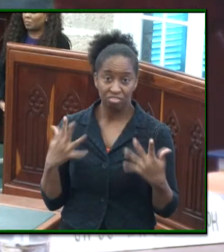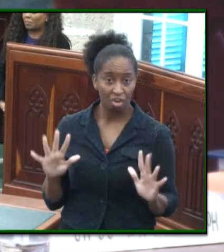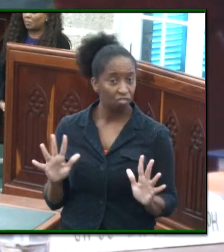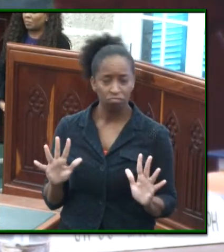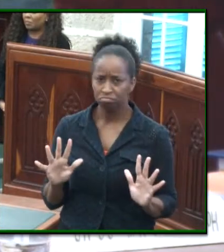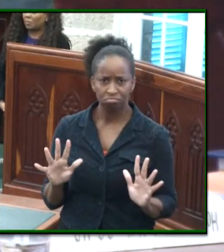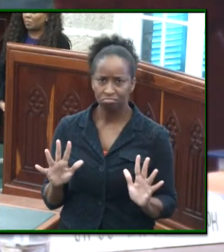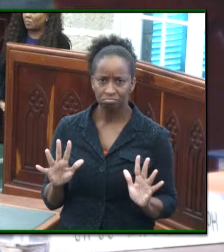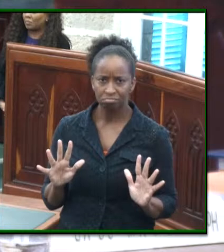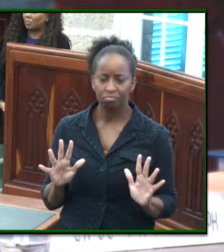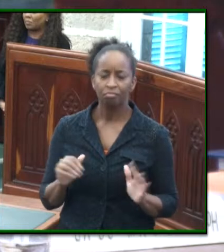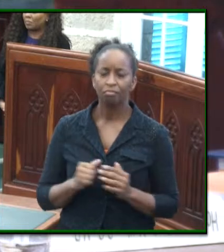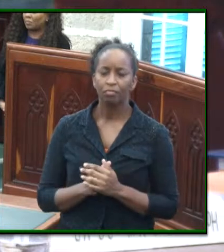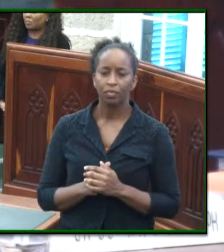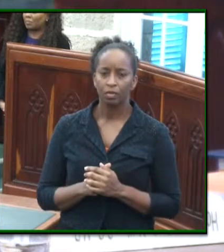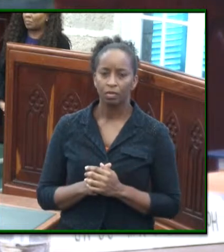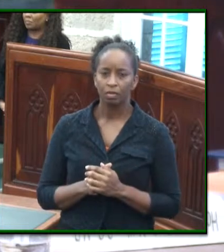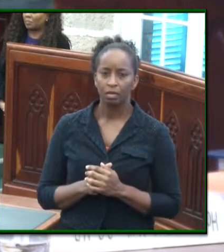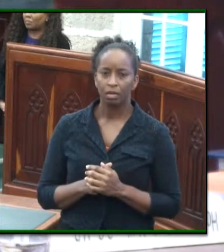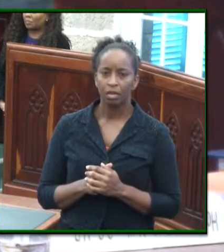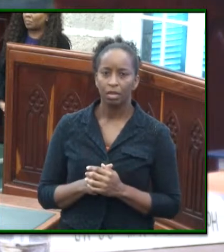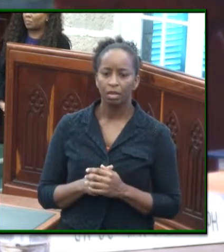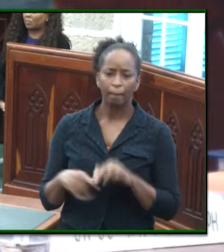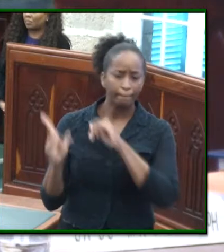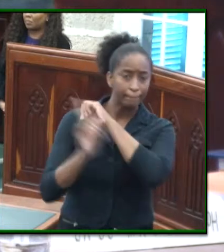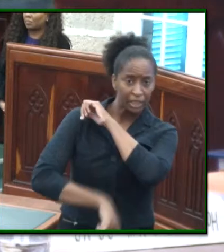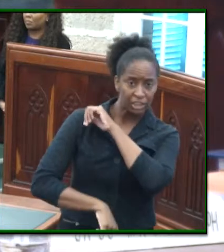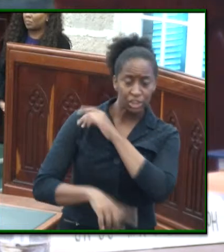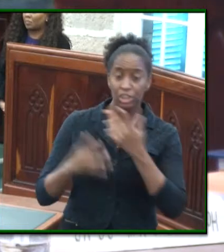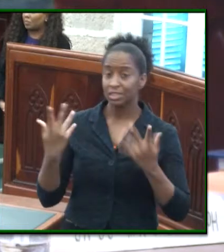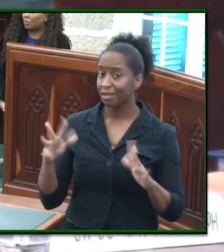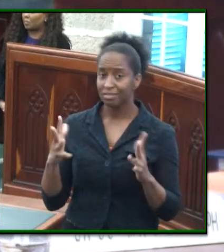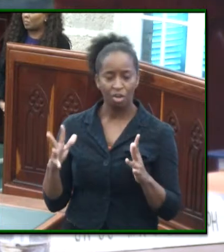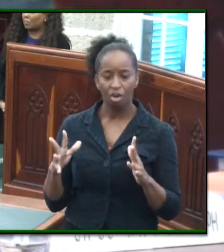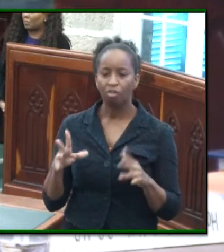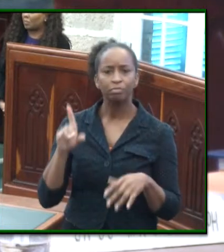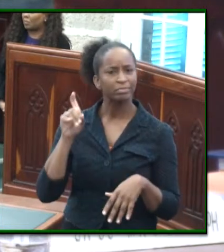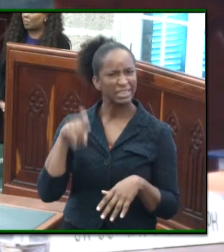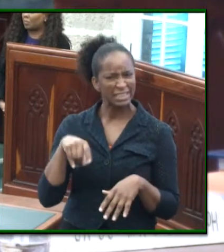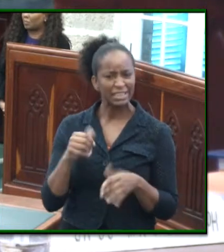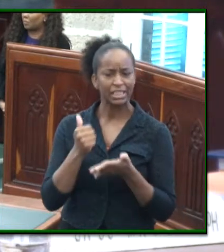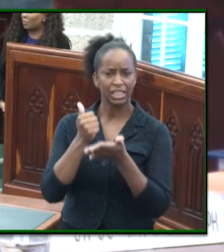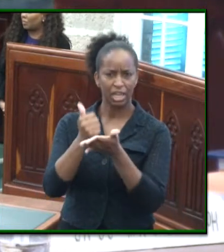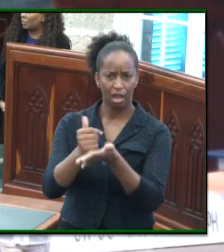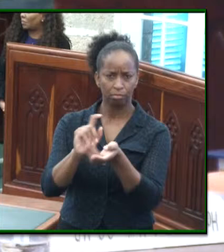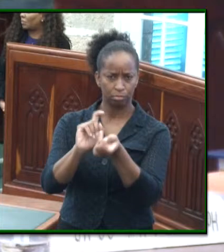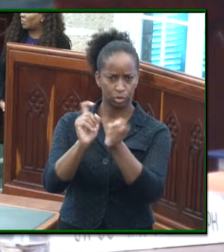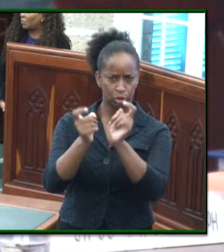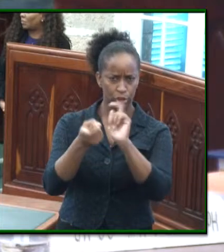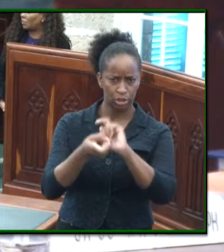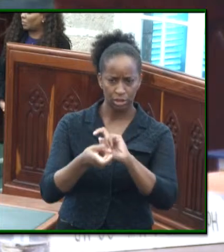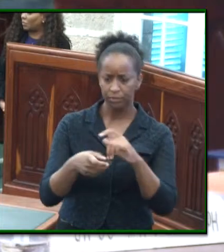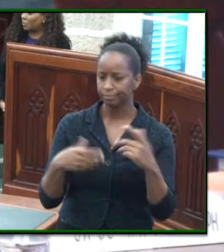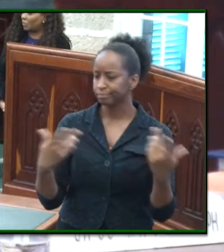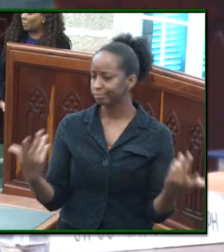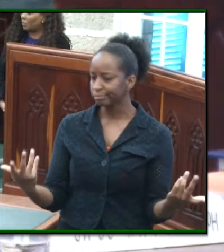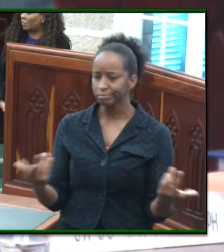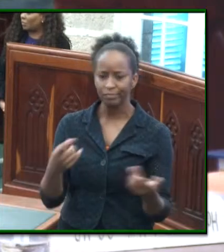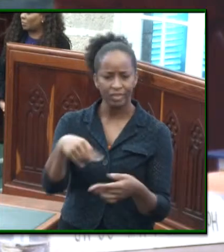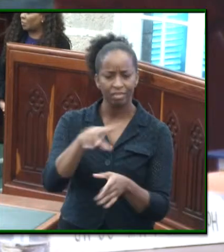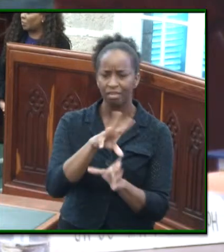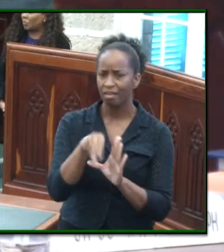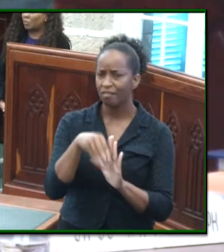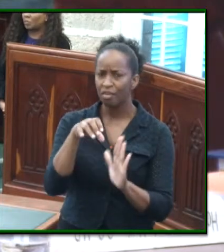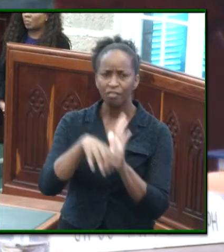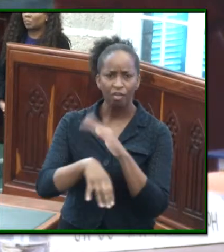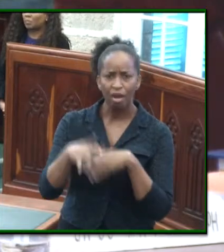that lead to persons being involved in crime, whether that relates to social issues, whether it relates to poverty, whether it relates to